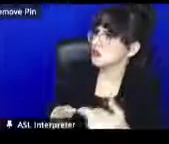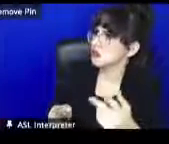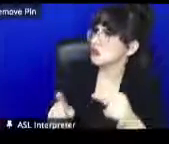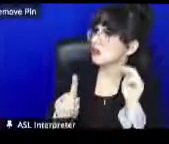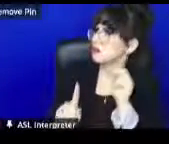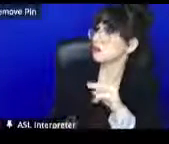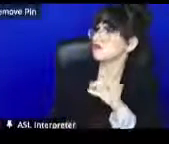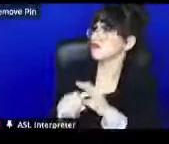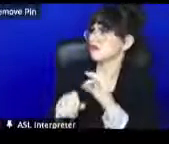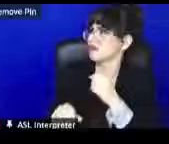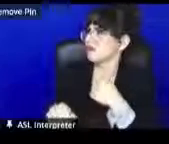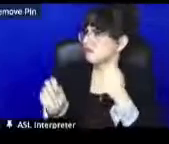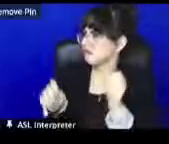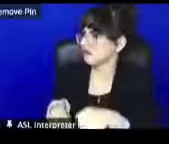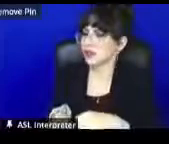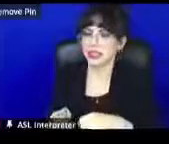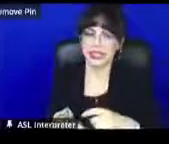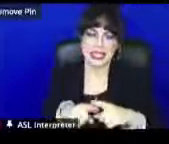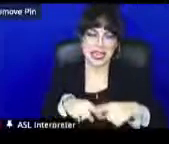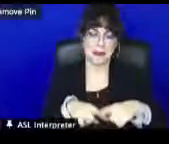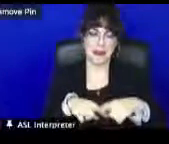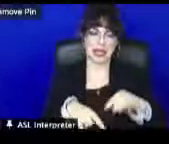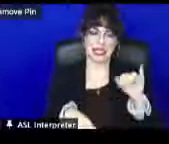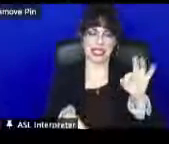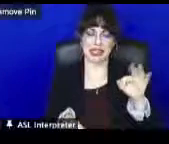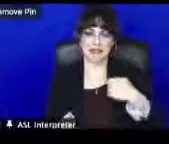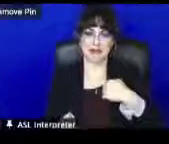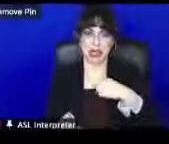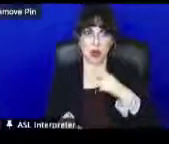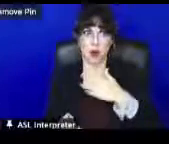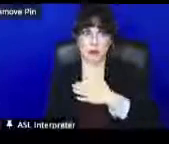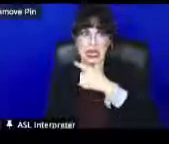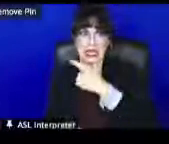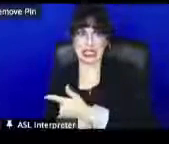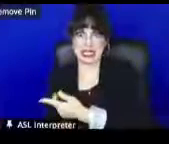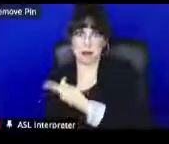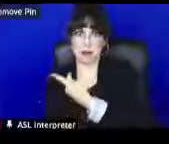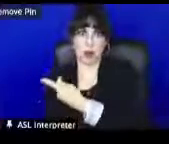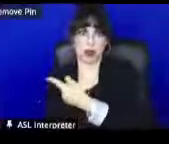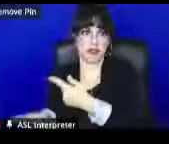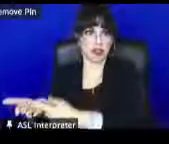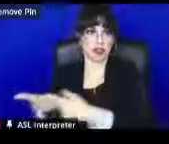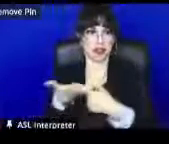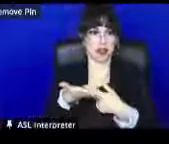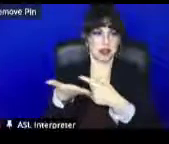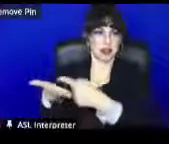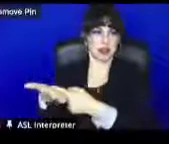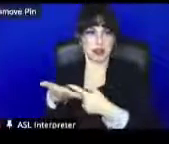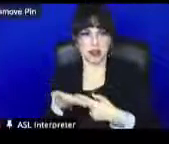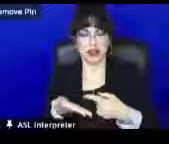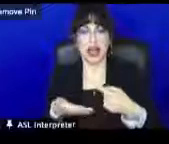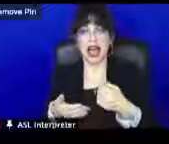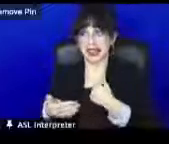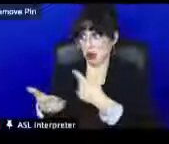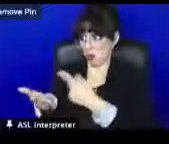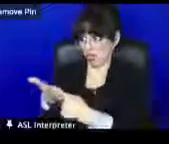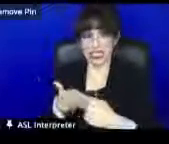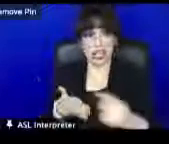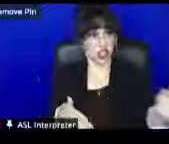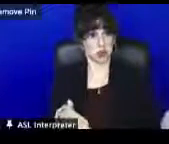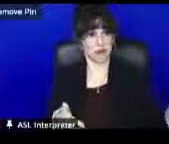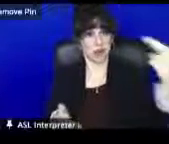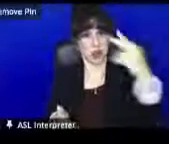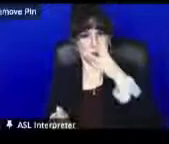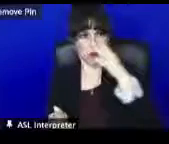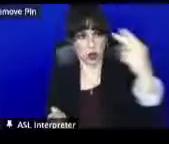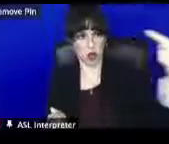it kind of depended if it was me or maybe some more of my sisters, and we might have had a debate, and that's how she would decide how she would vote. So for